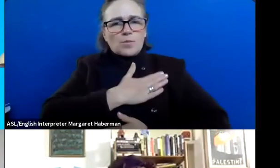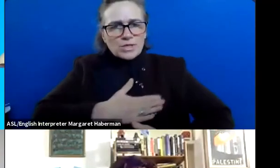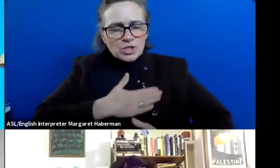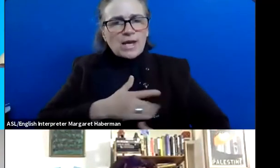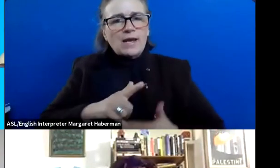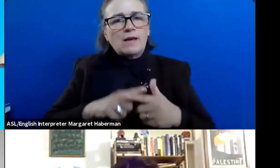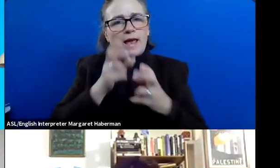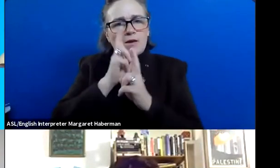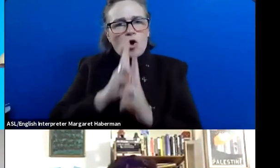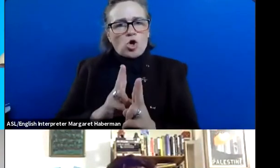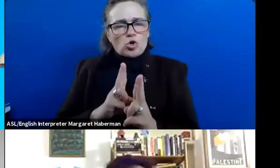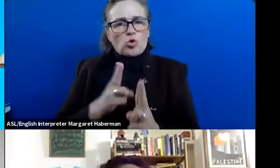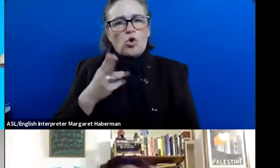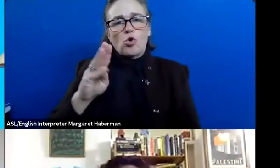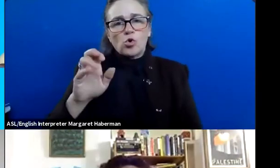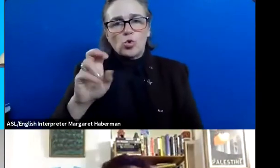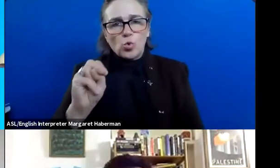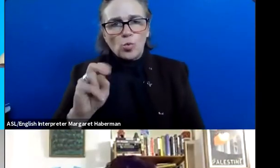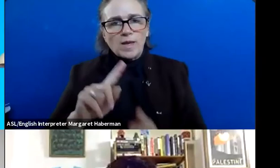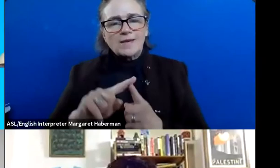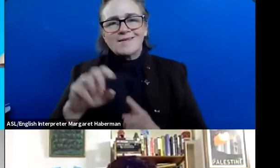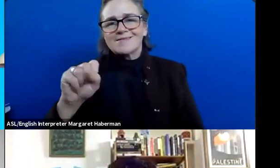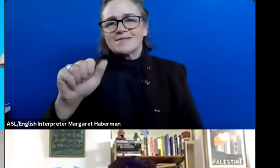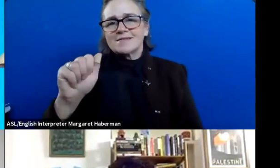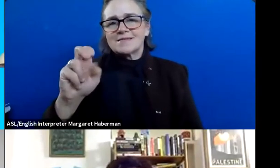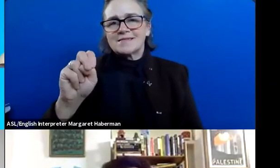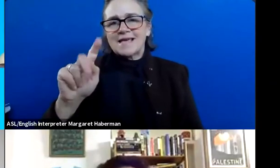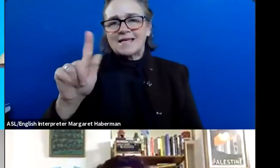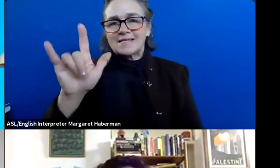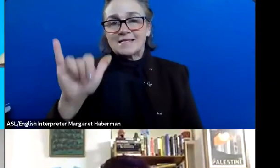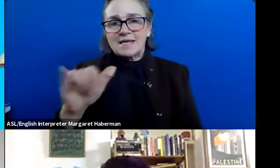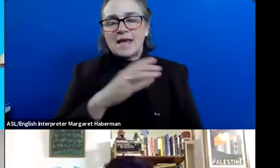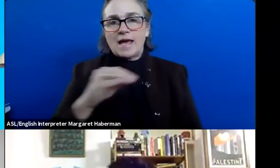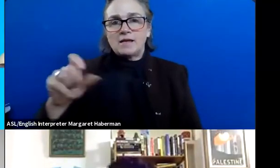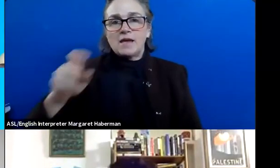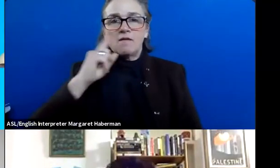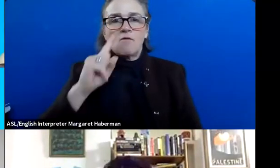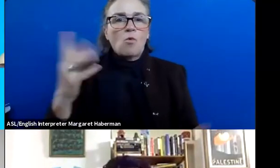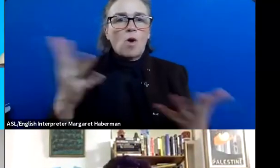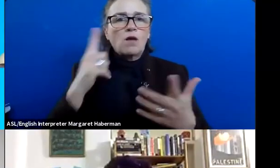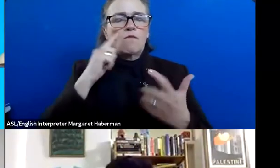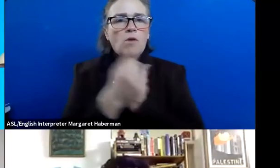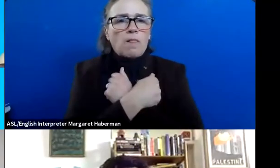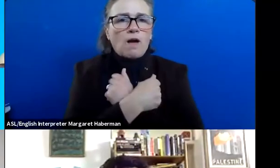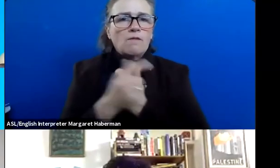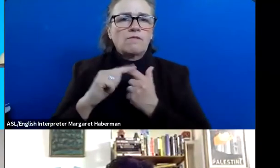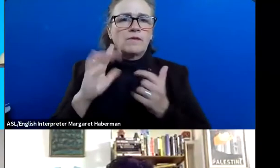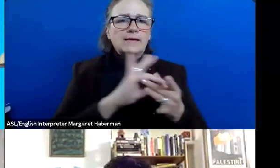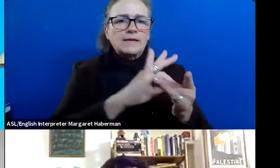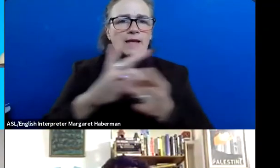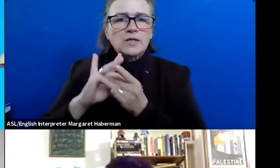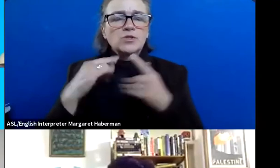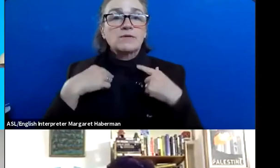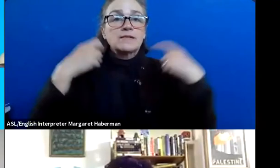honoring human sanctity and human need for love, connection, celebration,